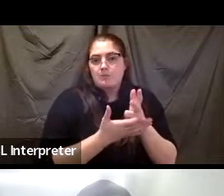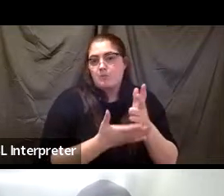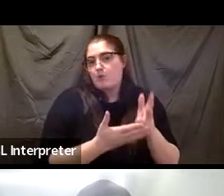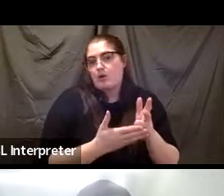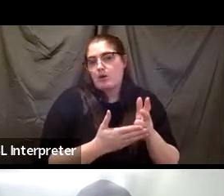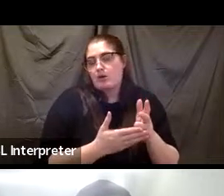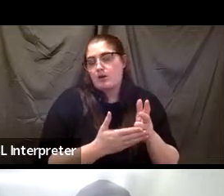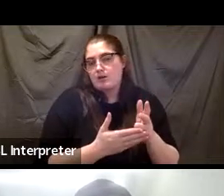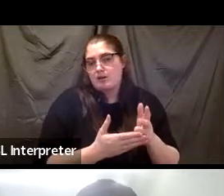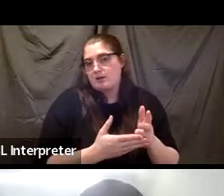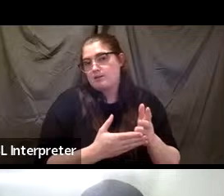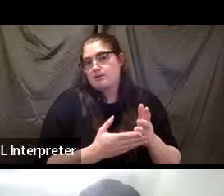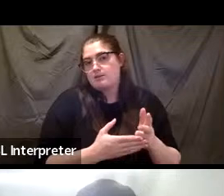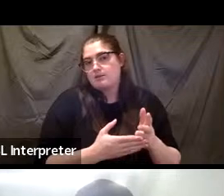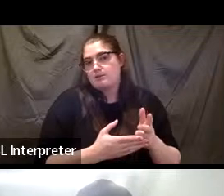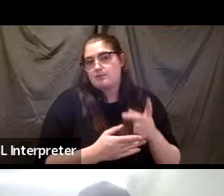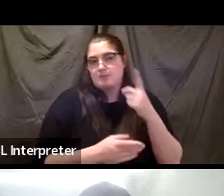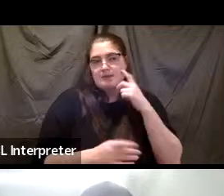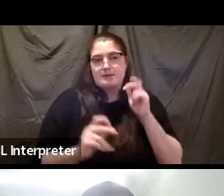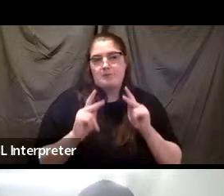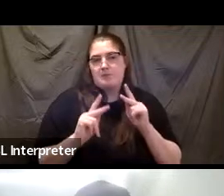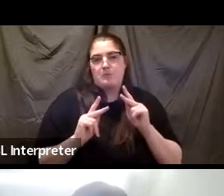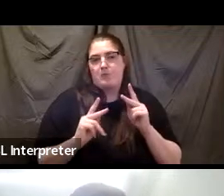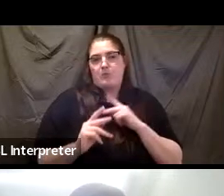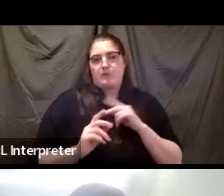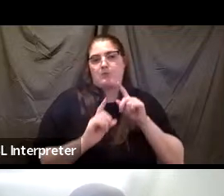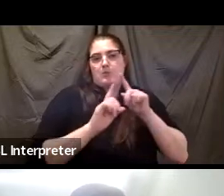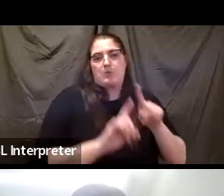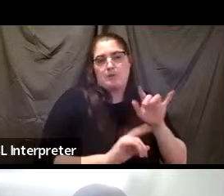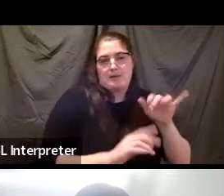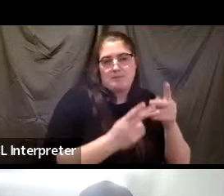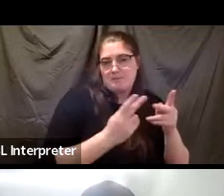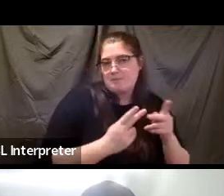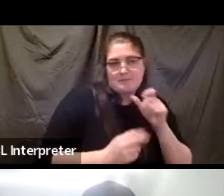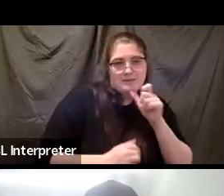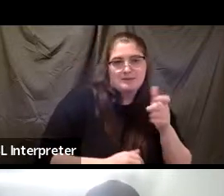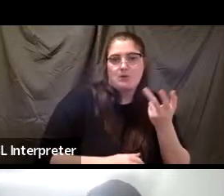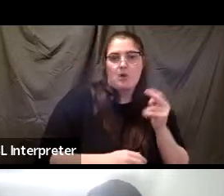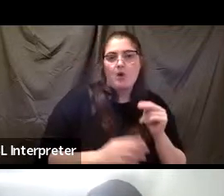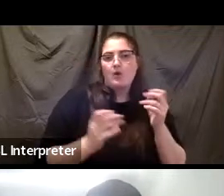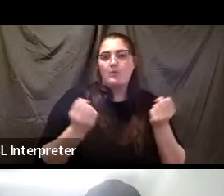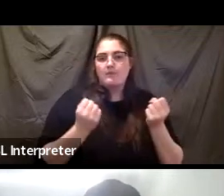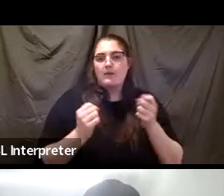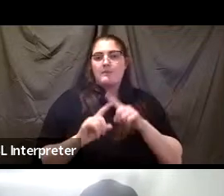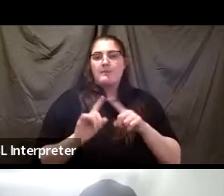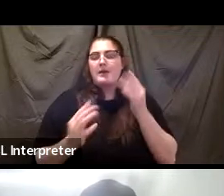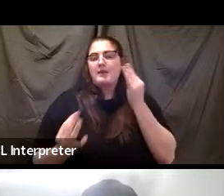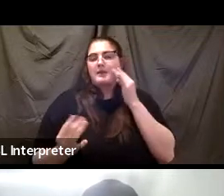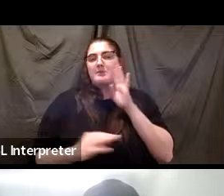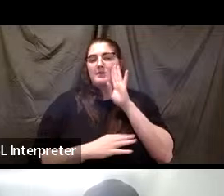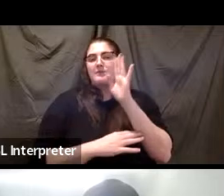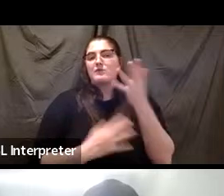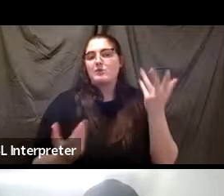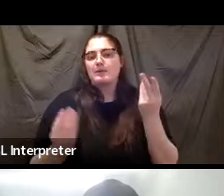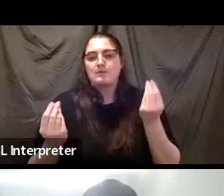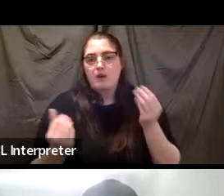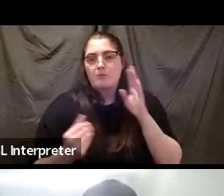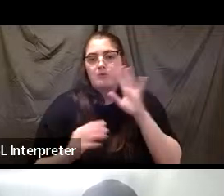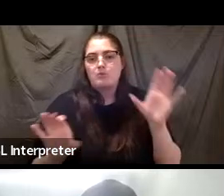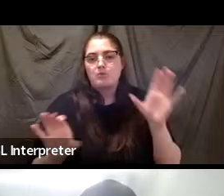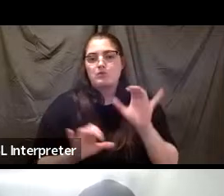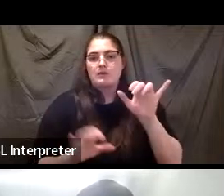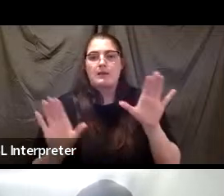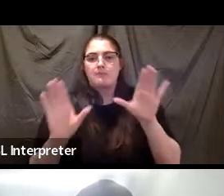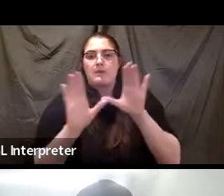just did not own vehicles. But just thinking in the future what this property will do to that block, I think it will